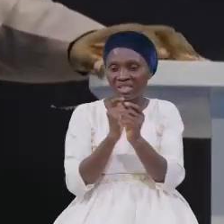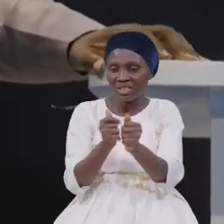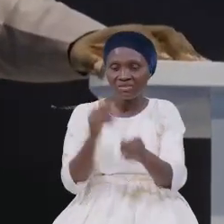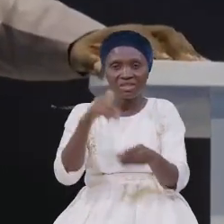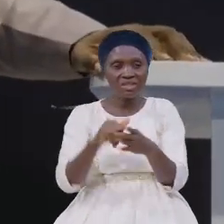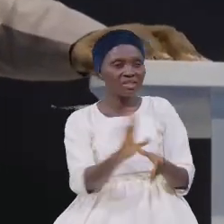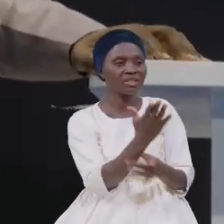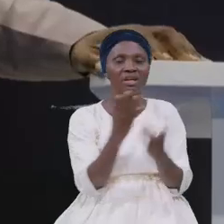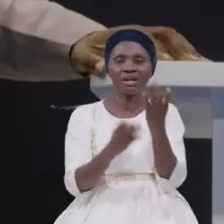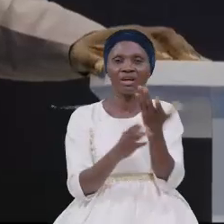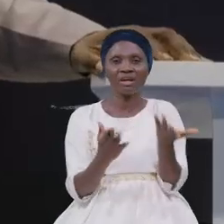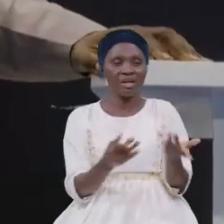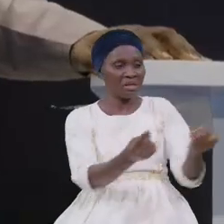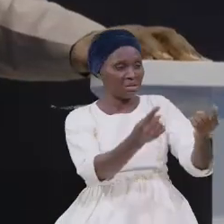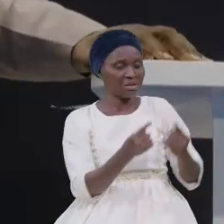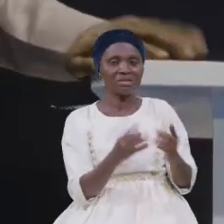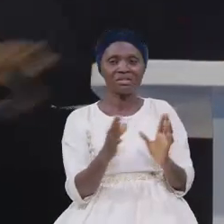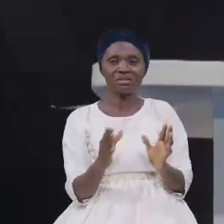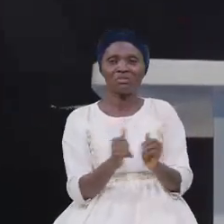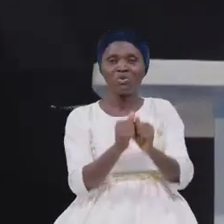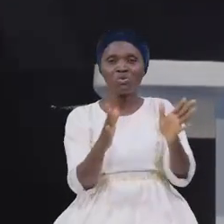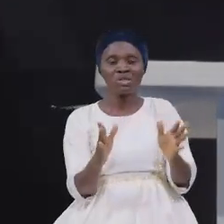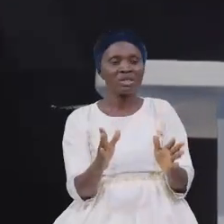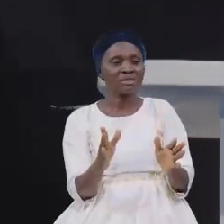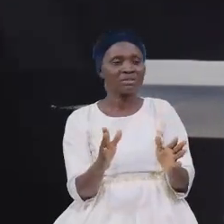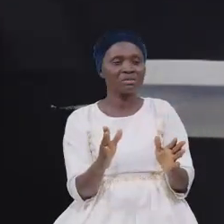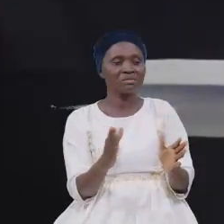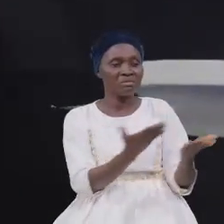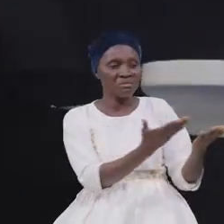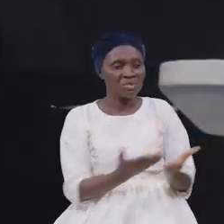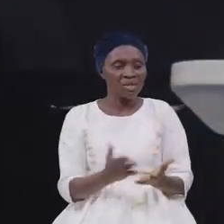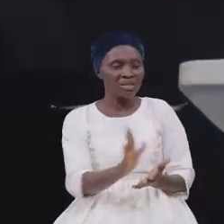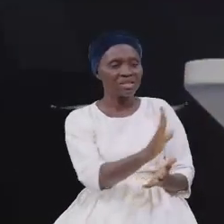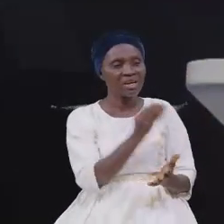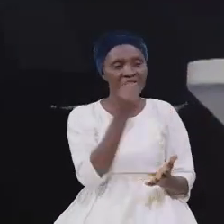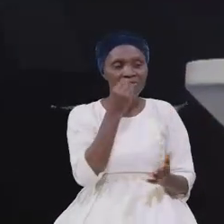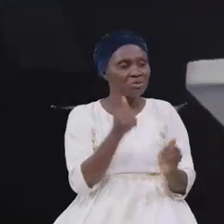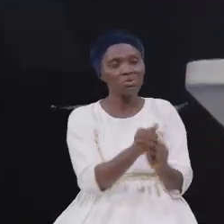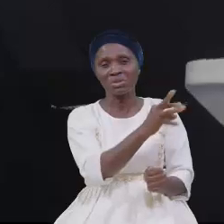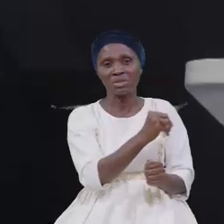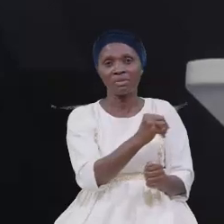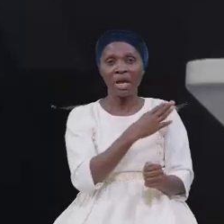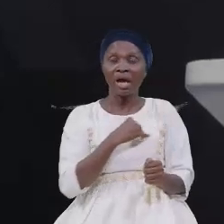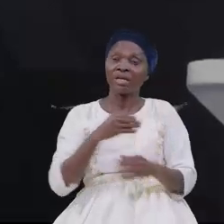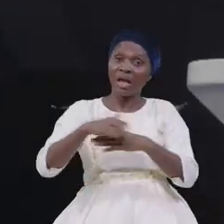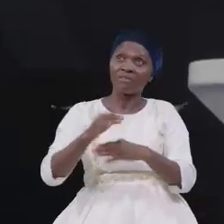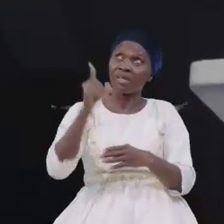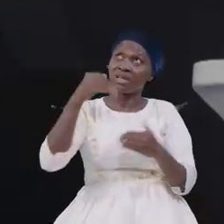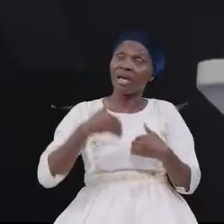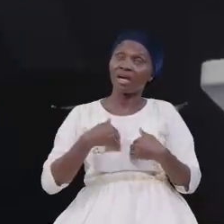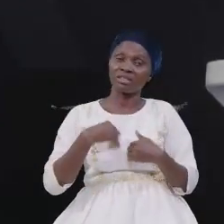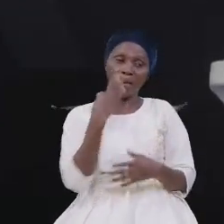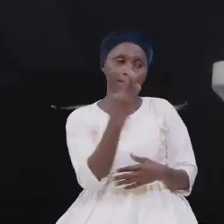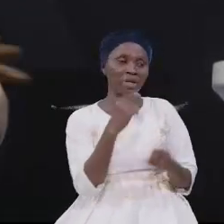without taking their lunch with them. And after he administered to them and healed them, he said, don't go yet. Sit